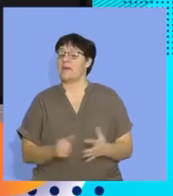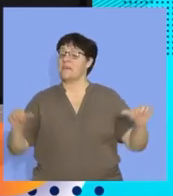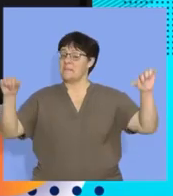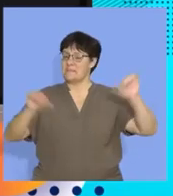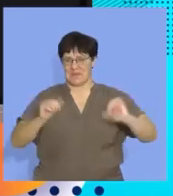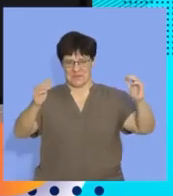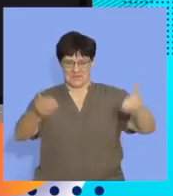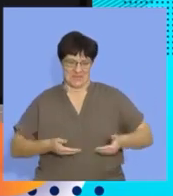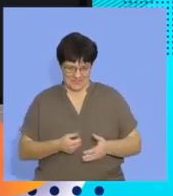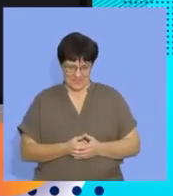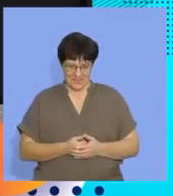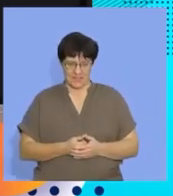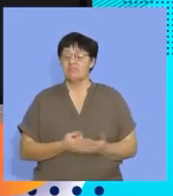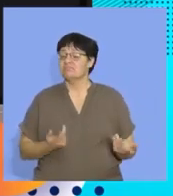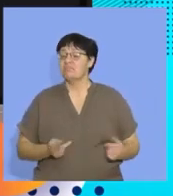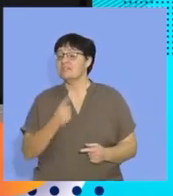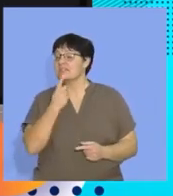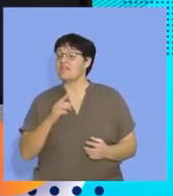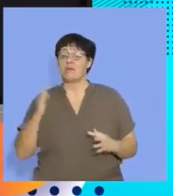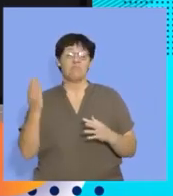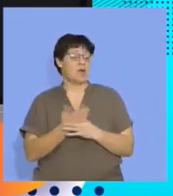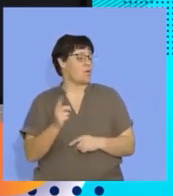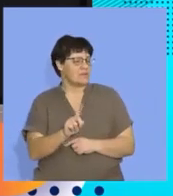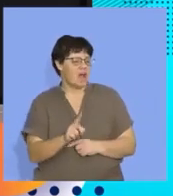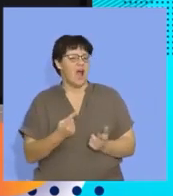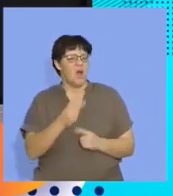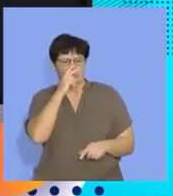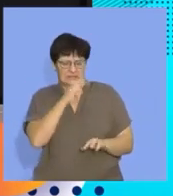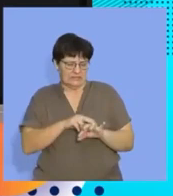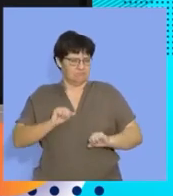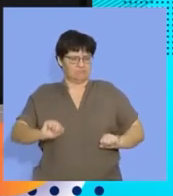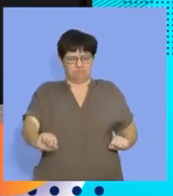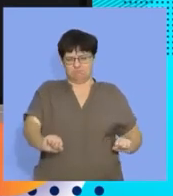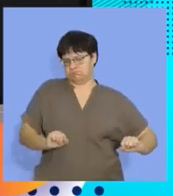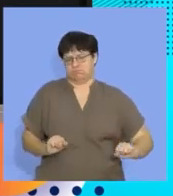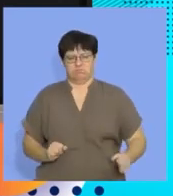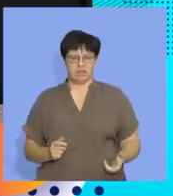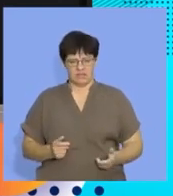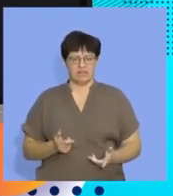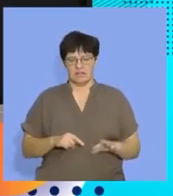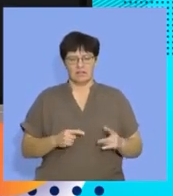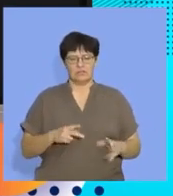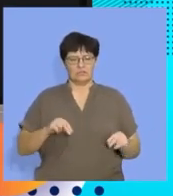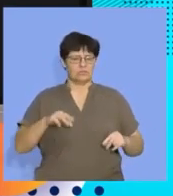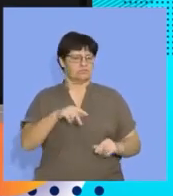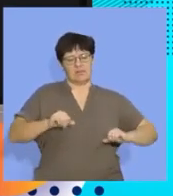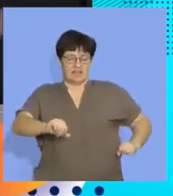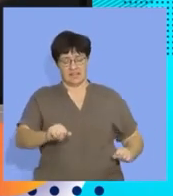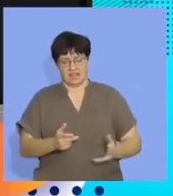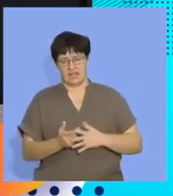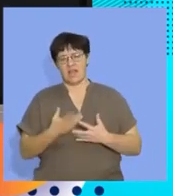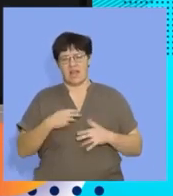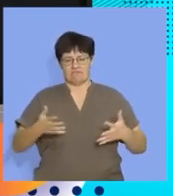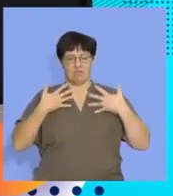Welcome back, Life Sciences. As I said during a break, it's always necessary just to get the stand up, do a little bit of wiggle, get